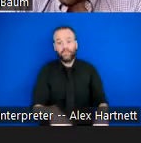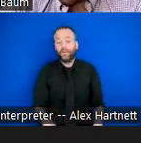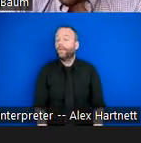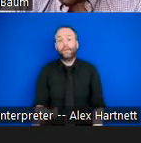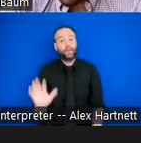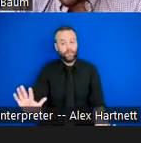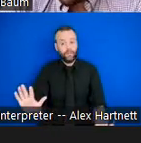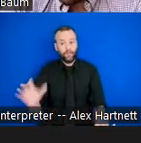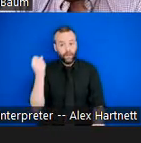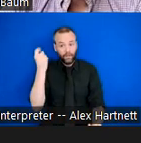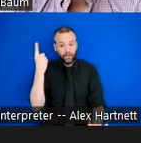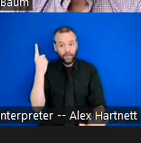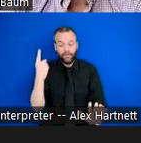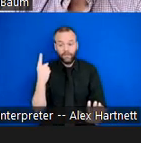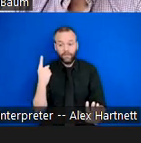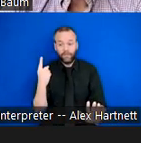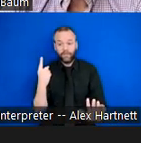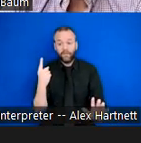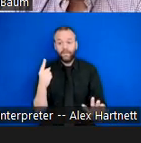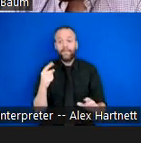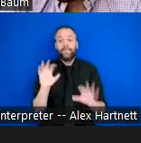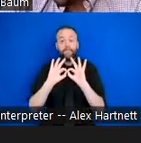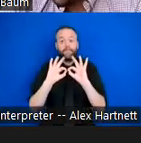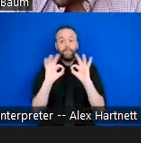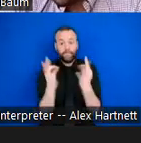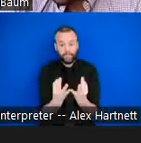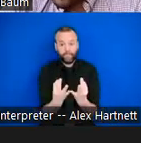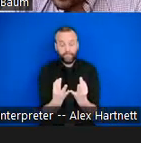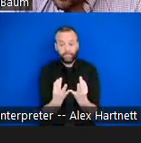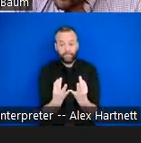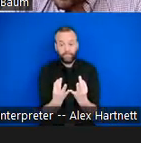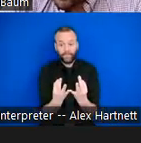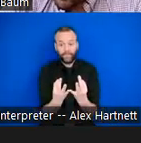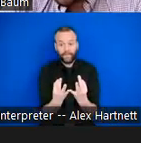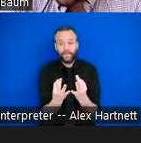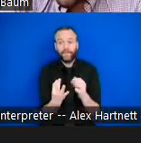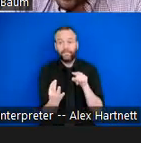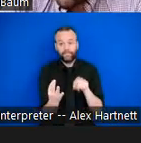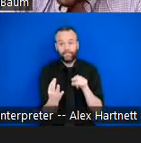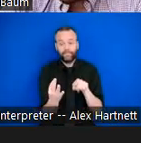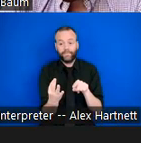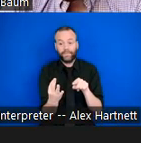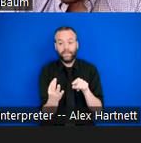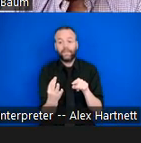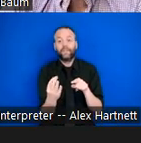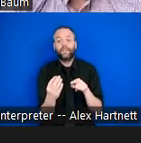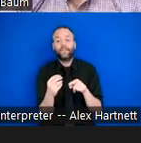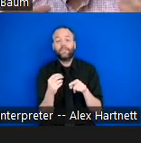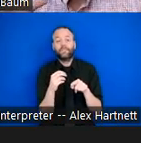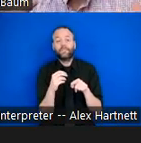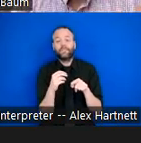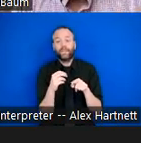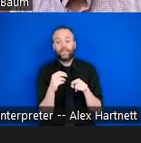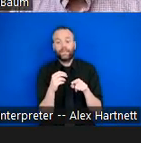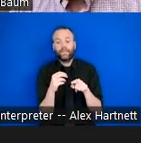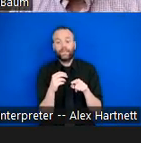family, okay, is for the LGBTQ plus community sometimes is